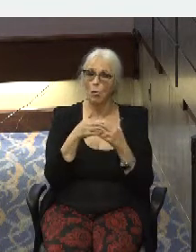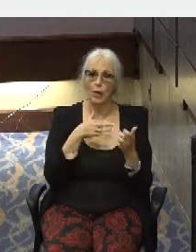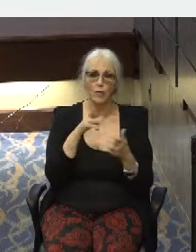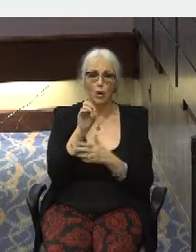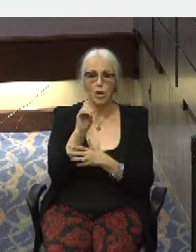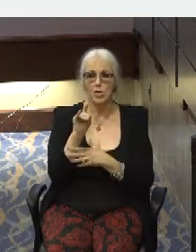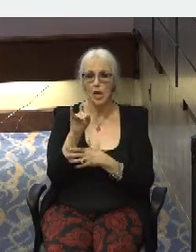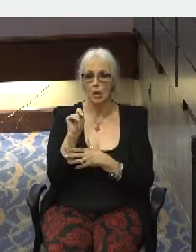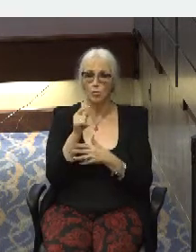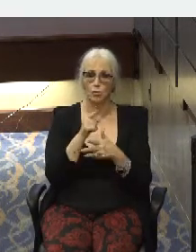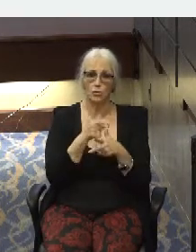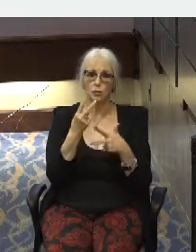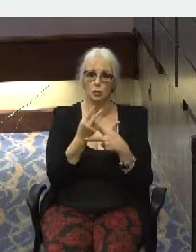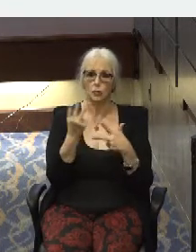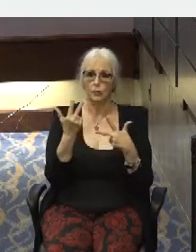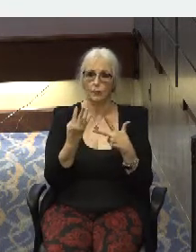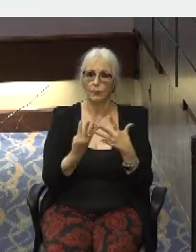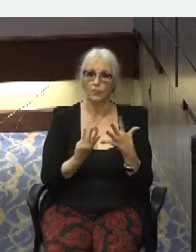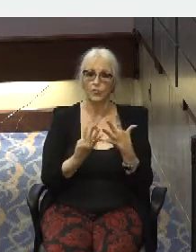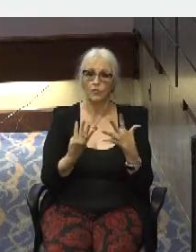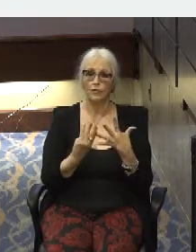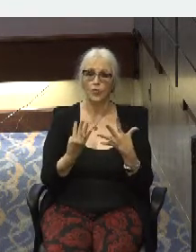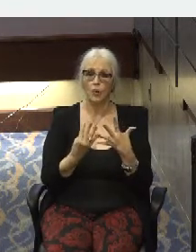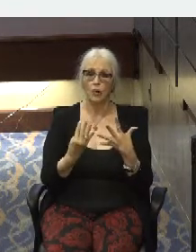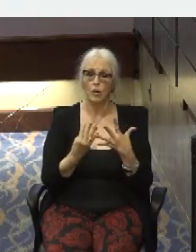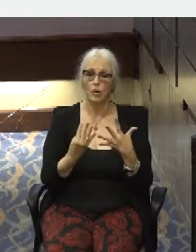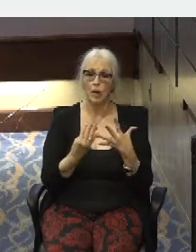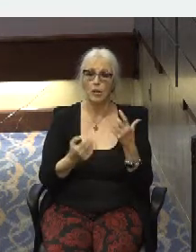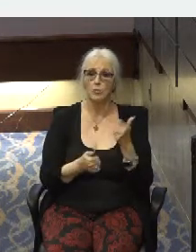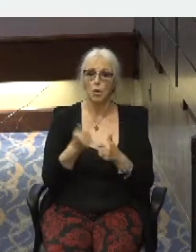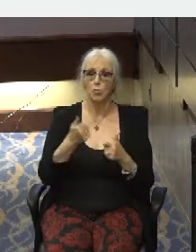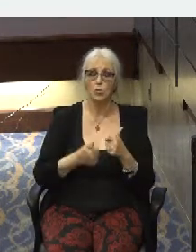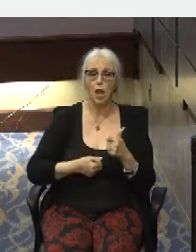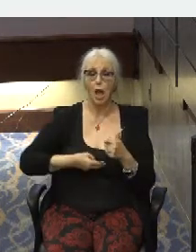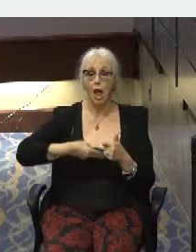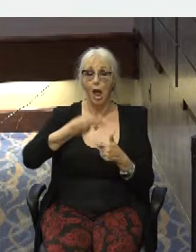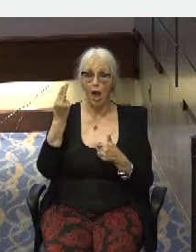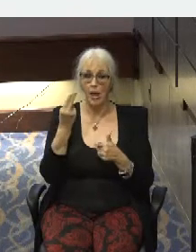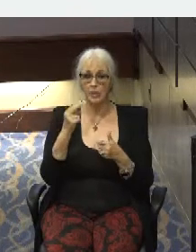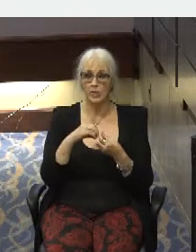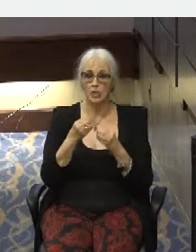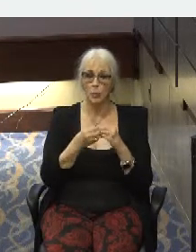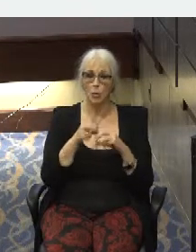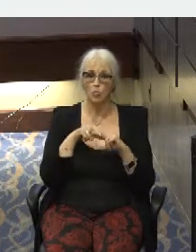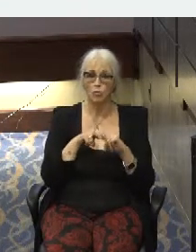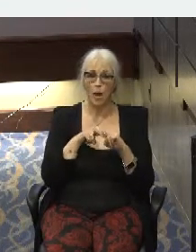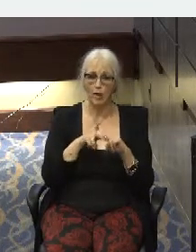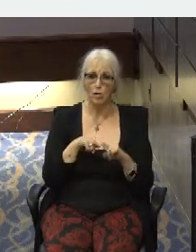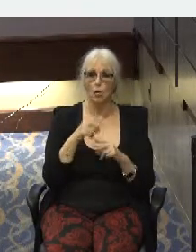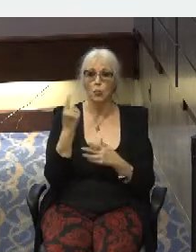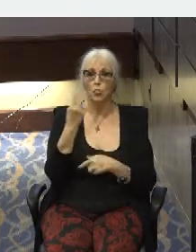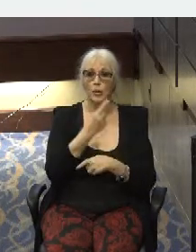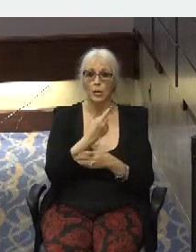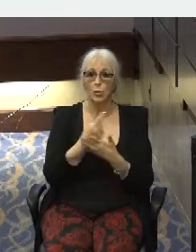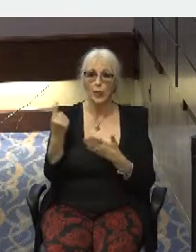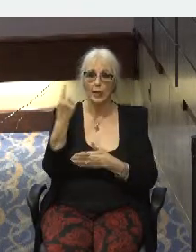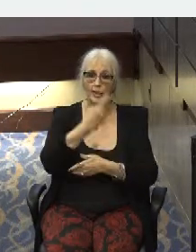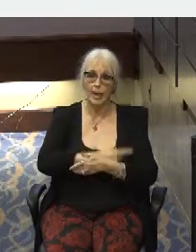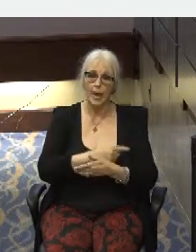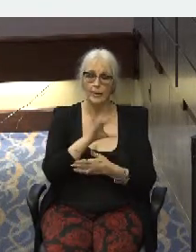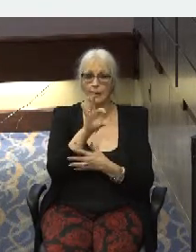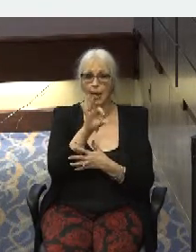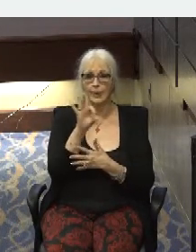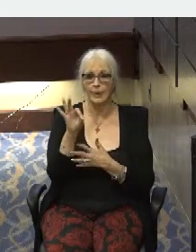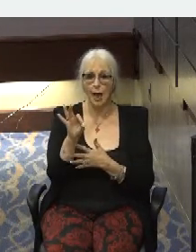and 4 have the highest weekday ridership, and I think when we talked to you last time, ridership on the weekday was averaging about 99 riders